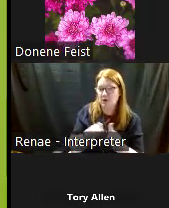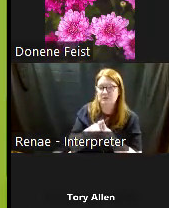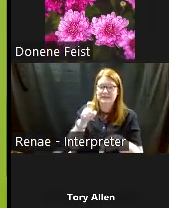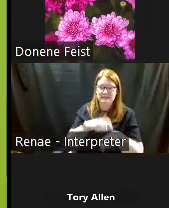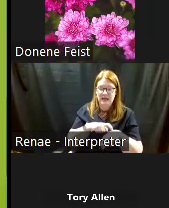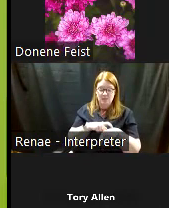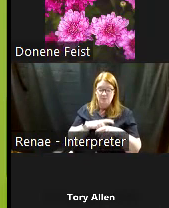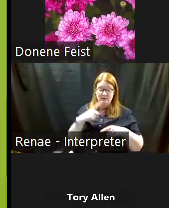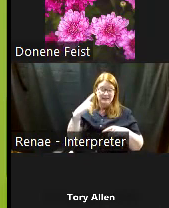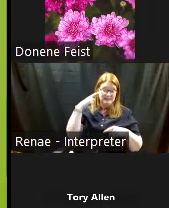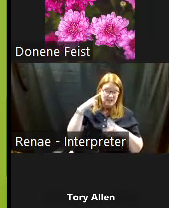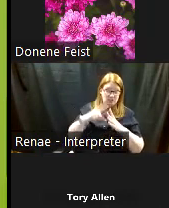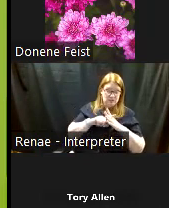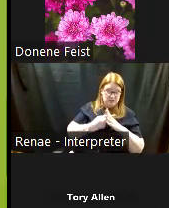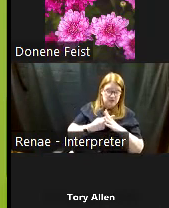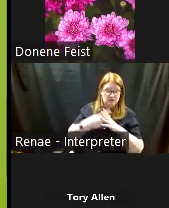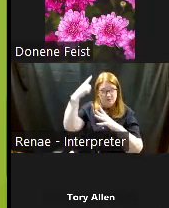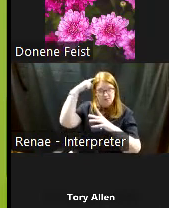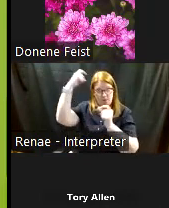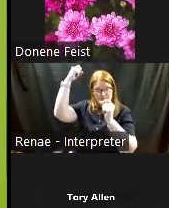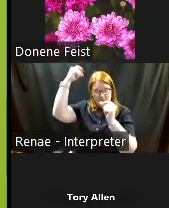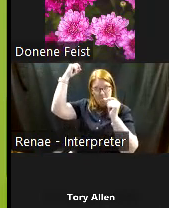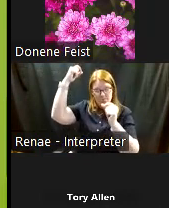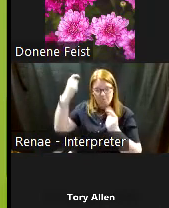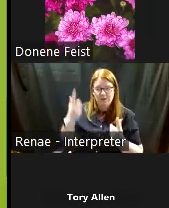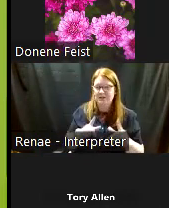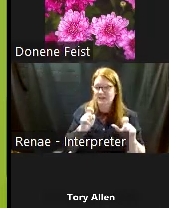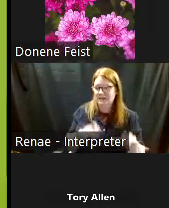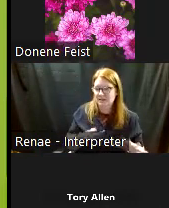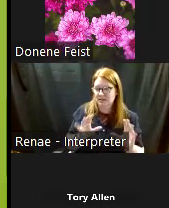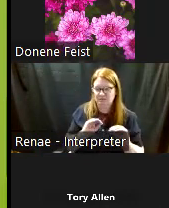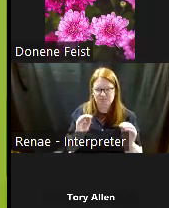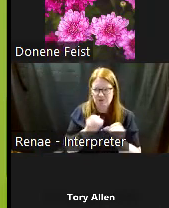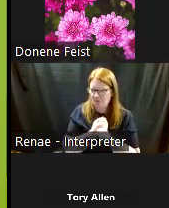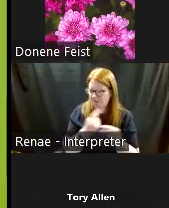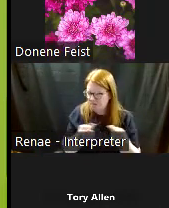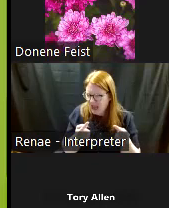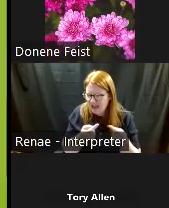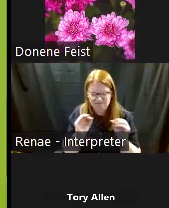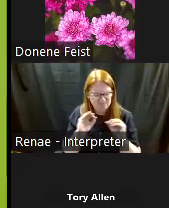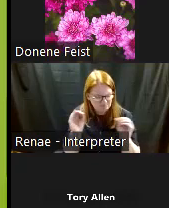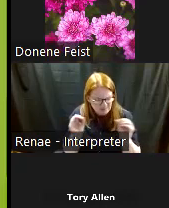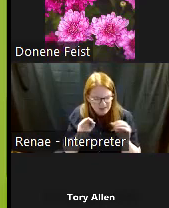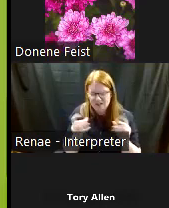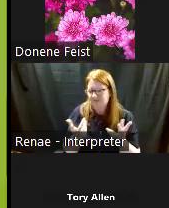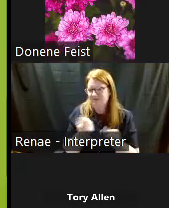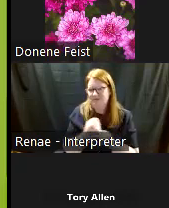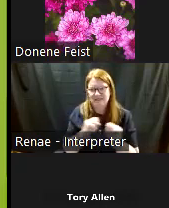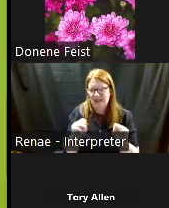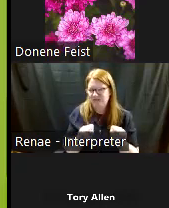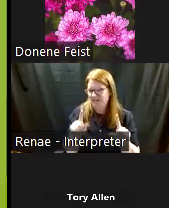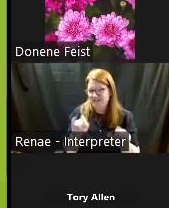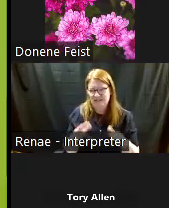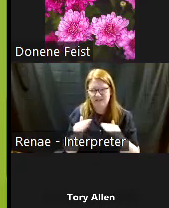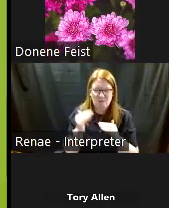to get there. The testing we do is painless and safe. We've been using this testing for more than 40 years in the